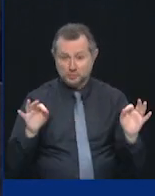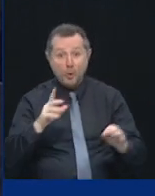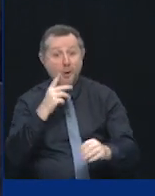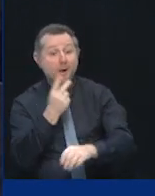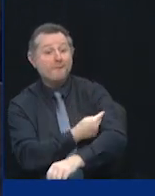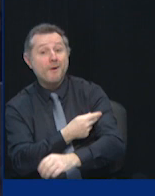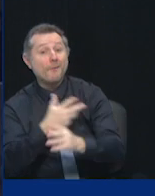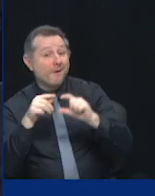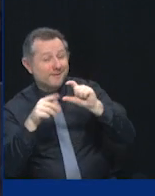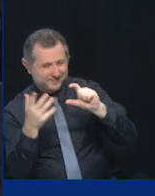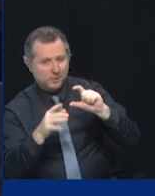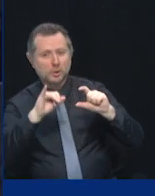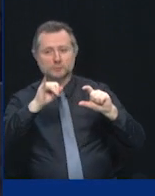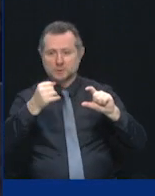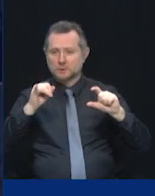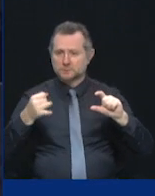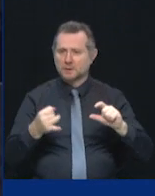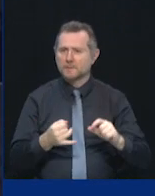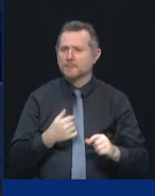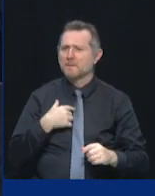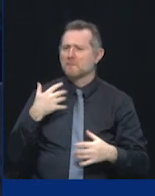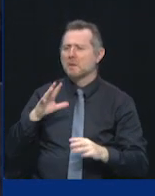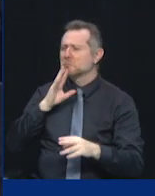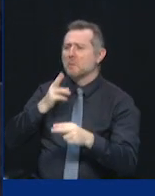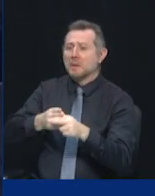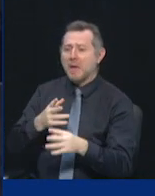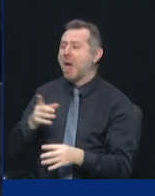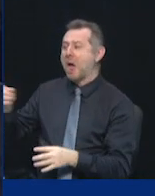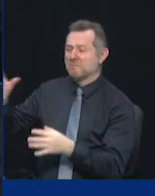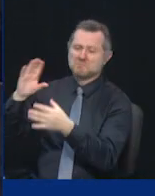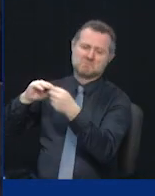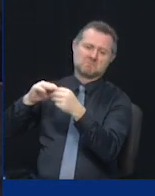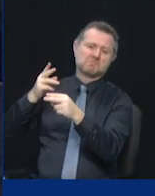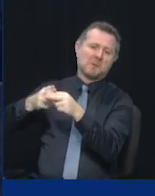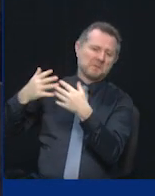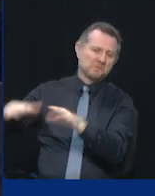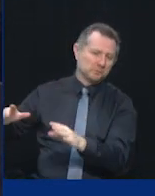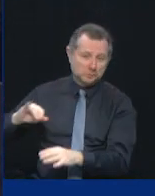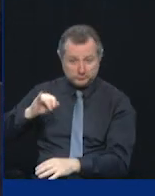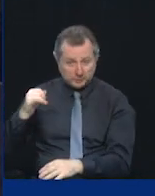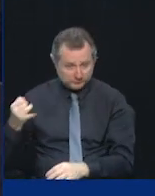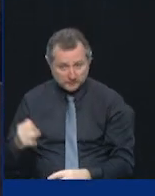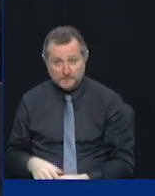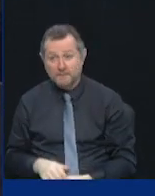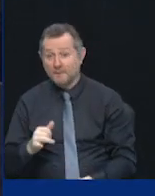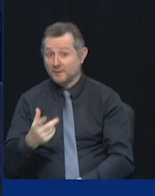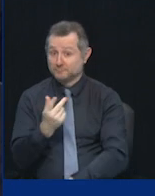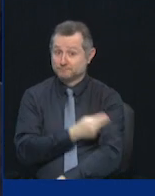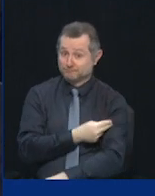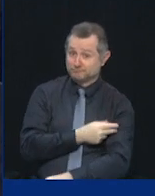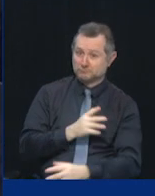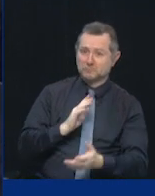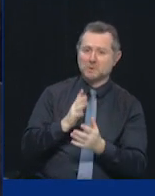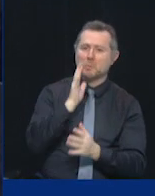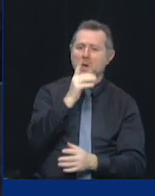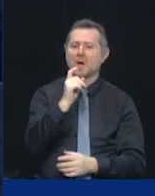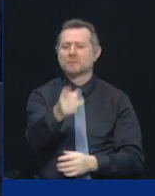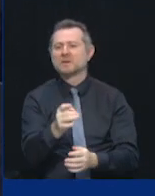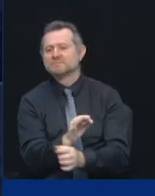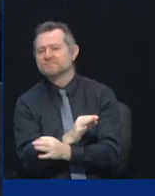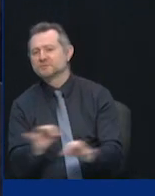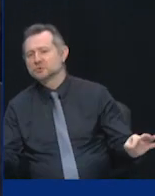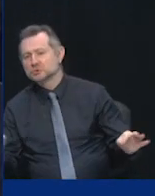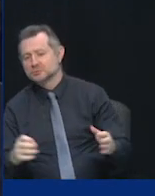these sites that you already mentioned. The MTA is also providing free transportation passes for everyone who receives a vaccination, as the governor